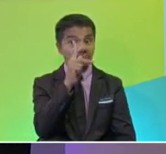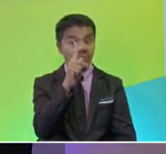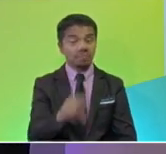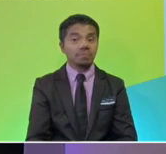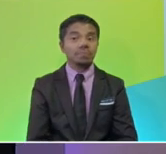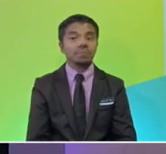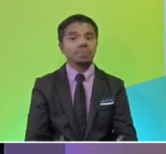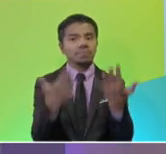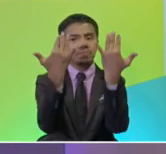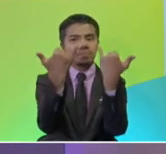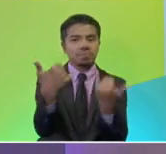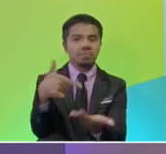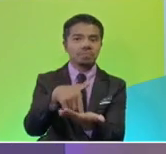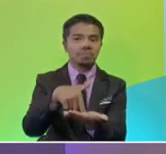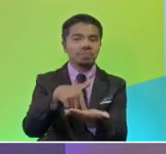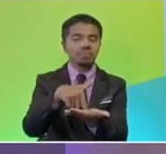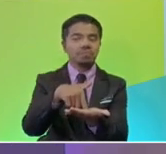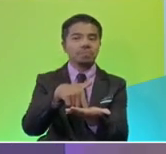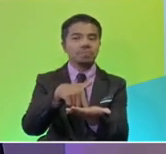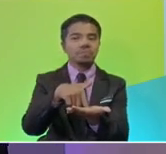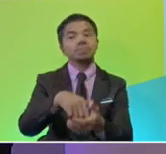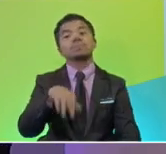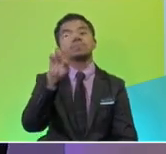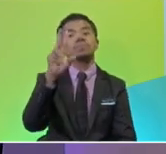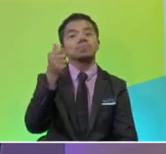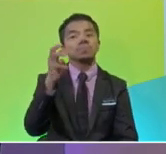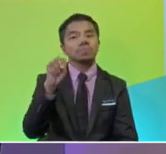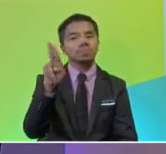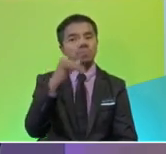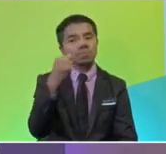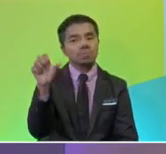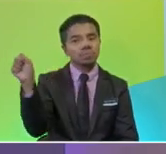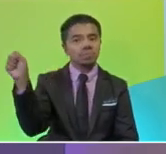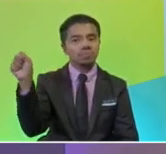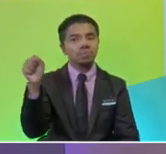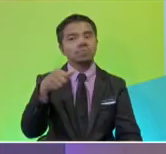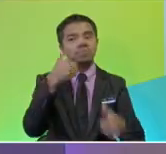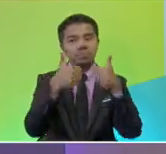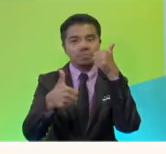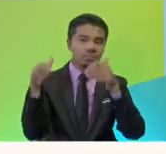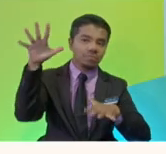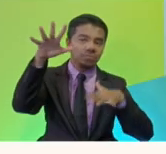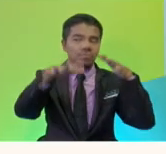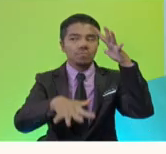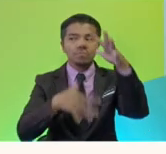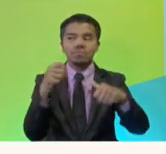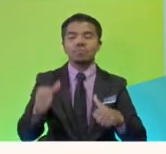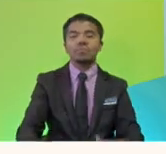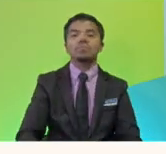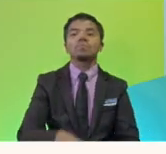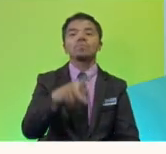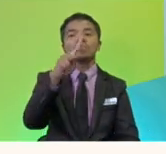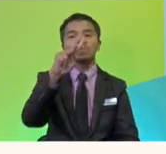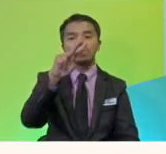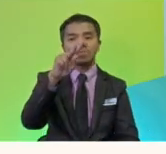now, Ramu is good at swimming. Okay, so let's read what is actually a Kuogelia. So, Kuogelia is